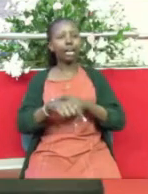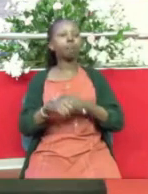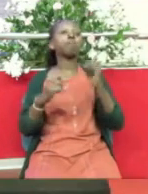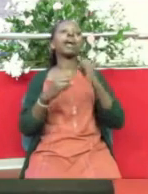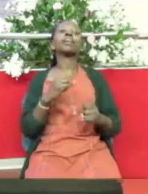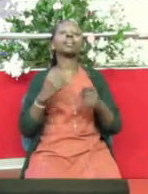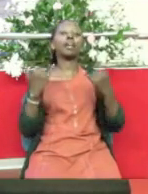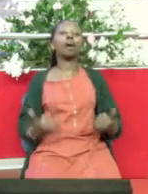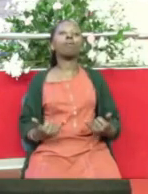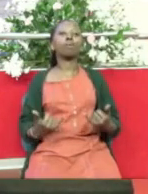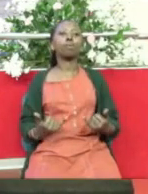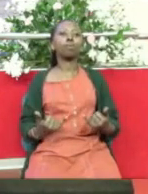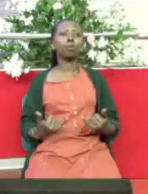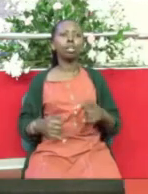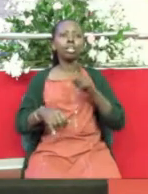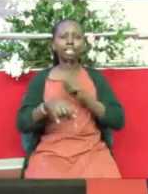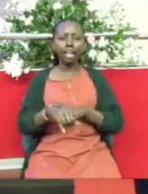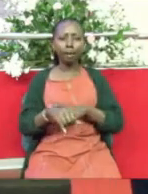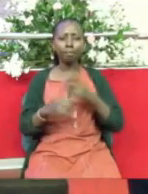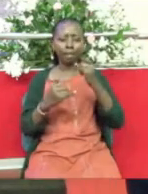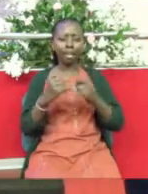over. Amen. It's time up.